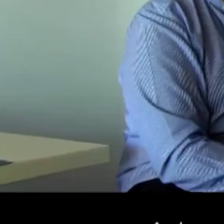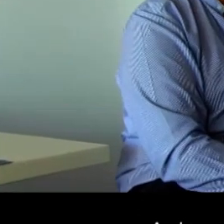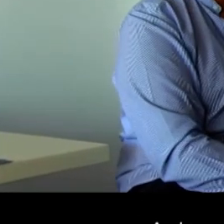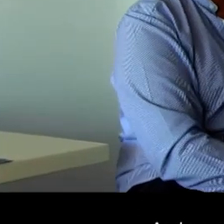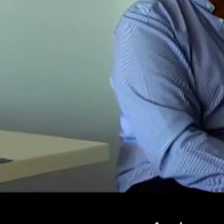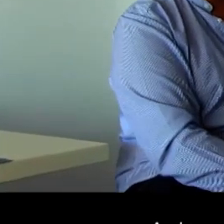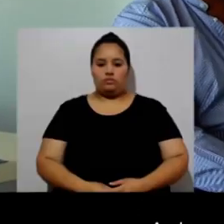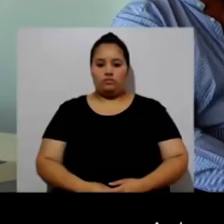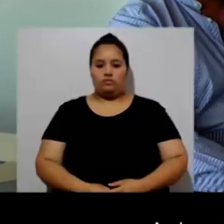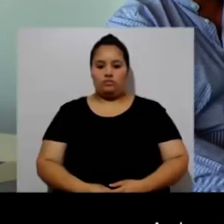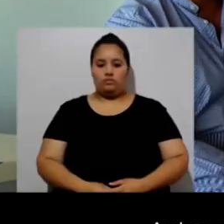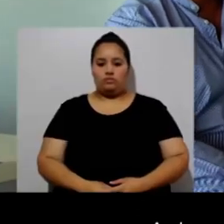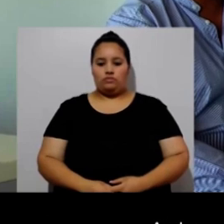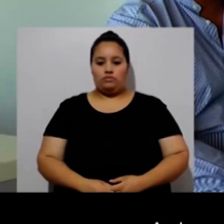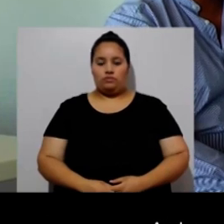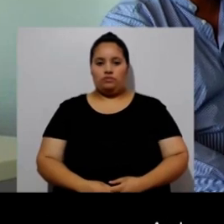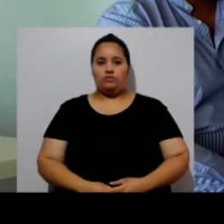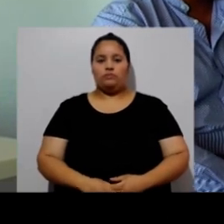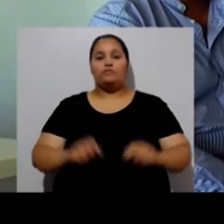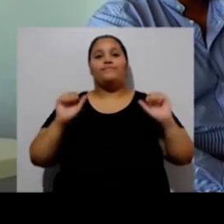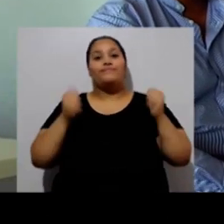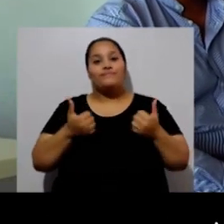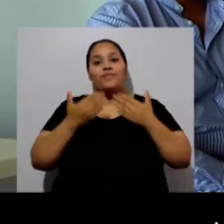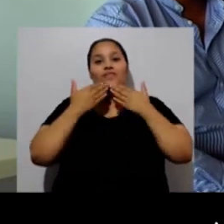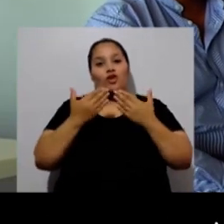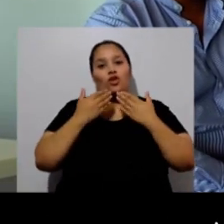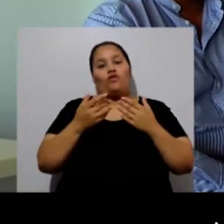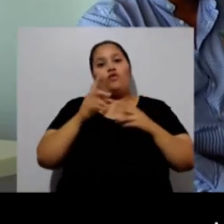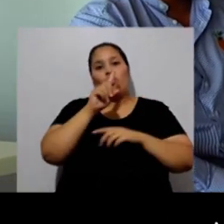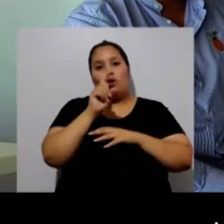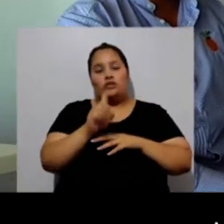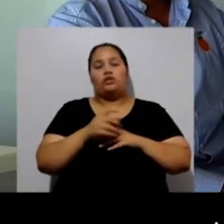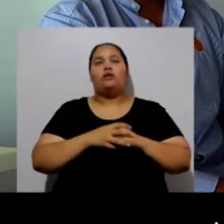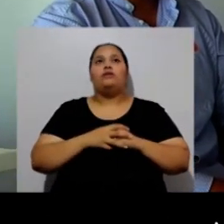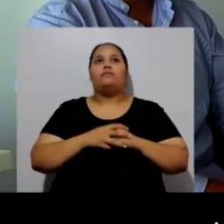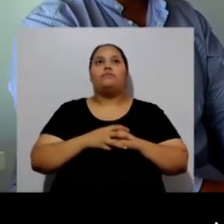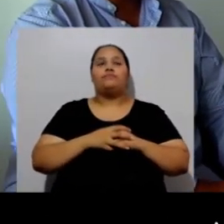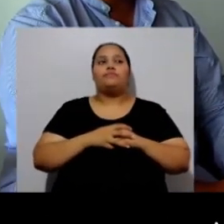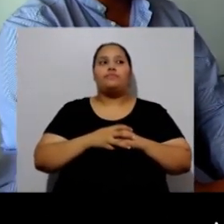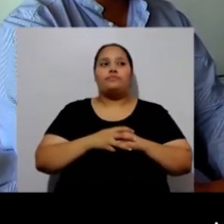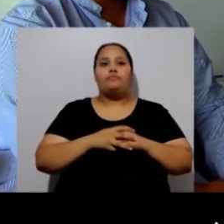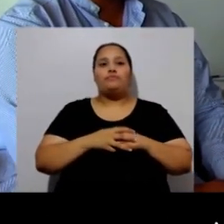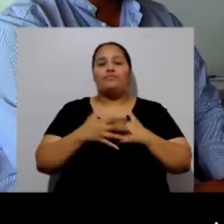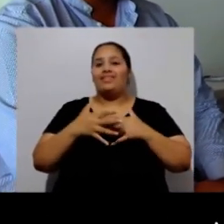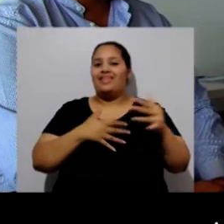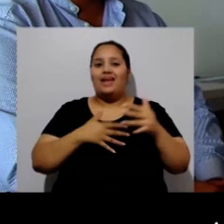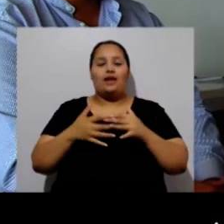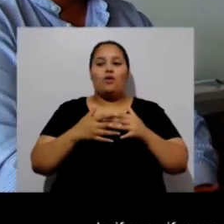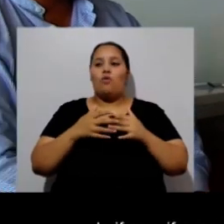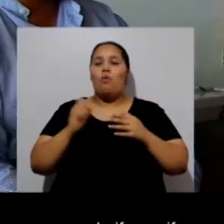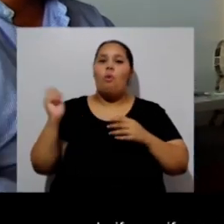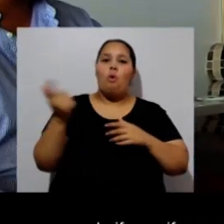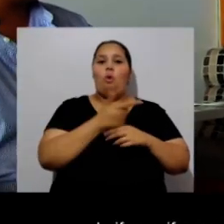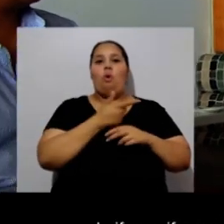And so, what message could you share with them? Absolutely. And thank you for the question. It